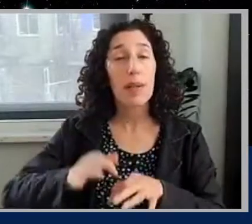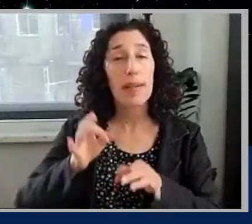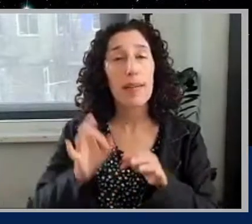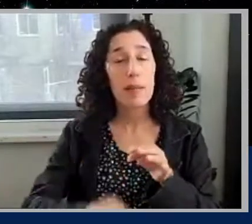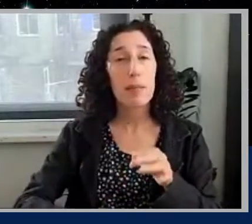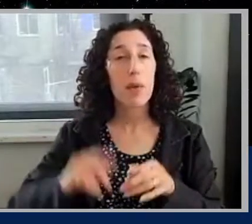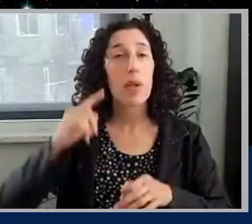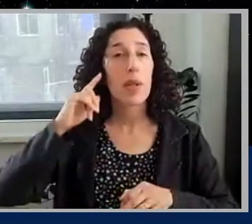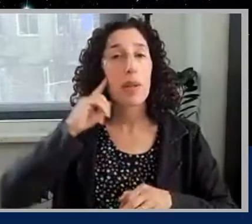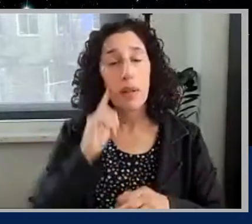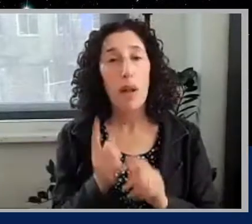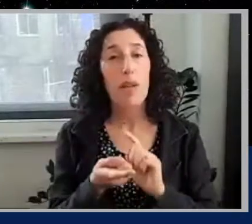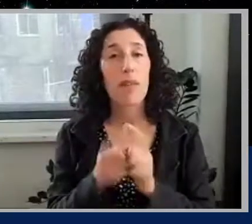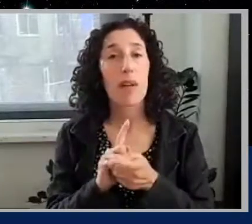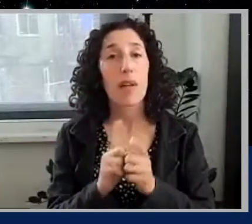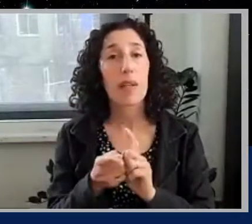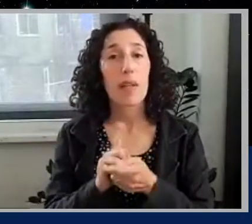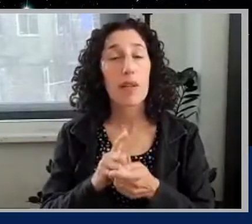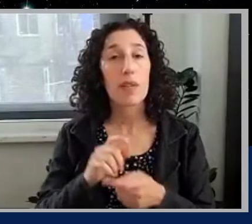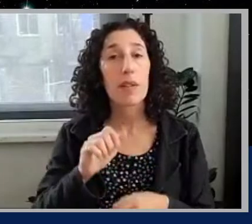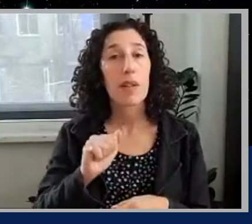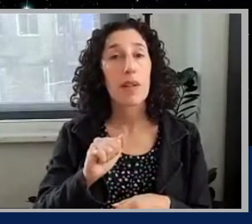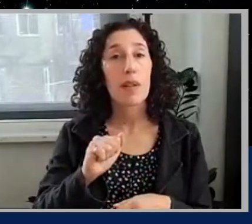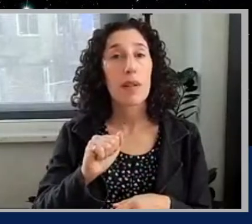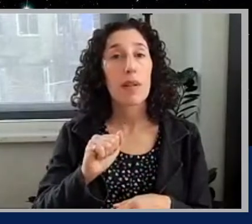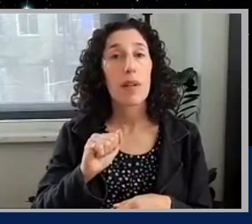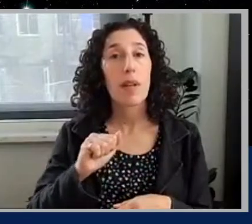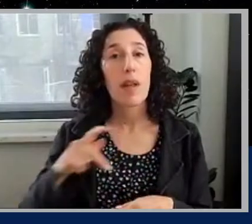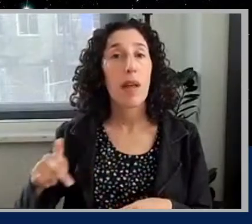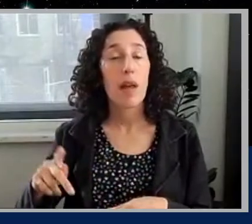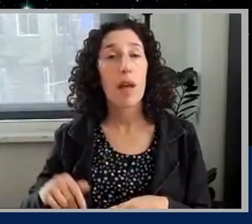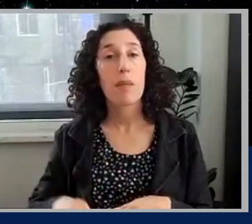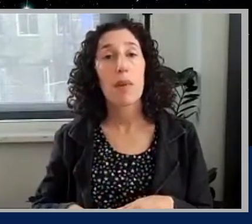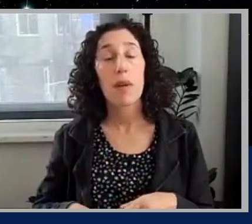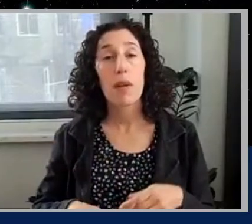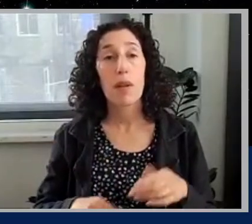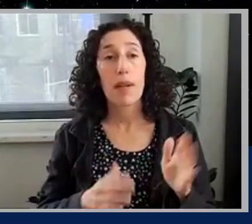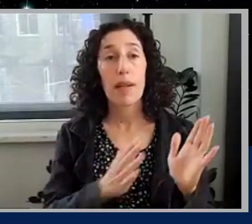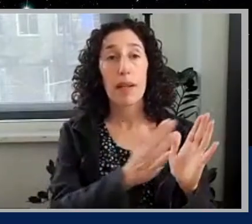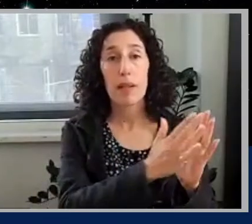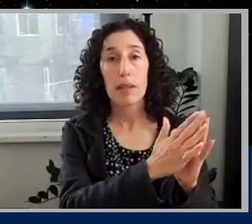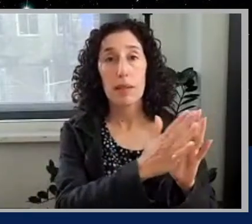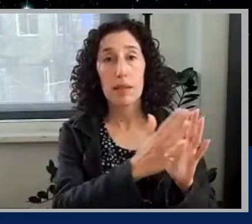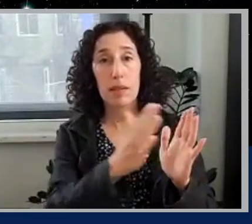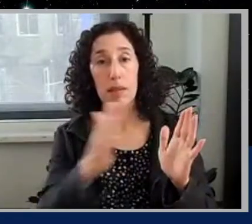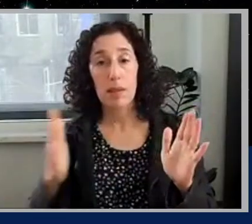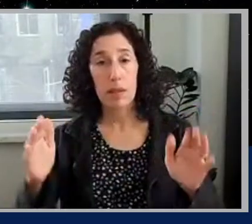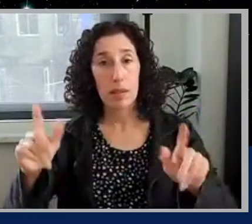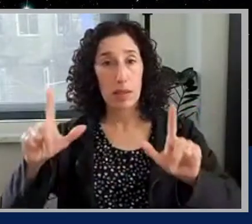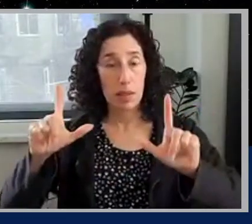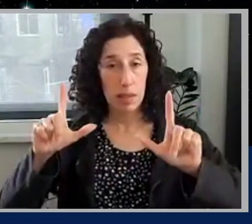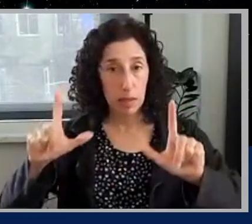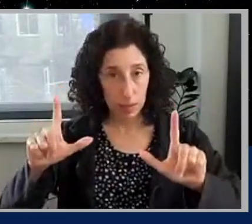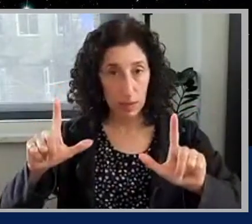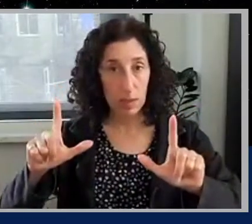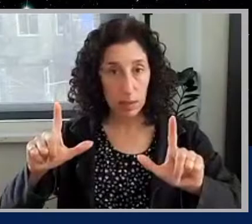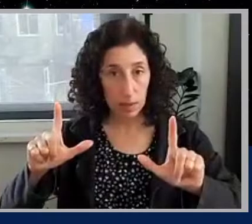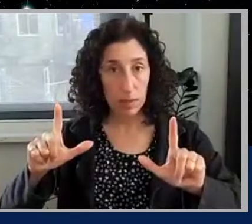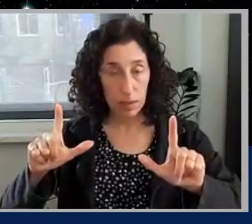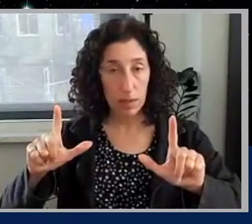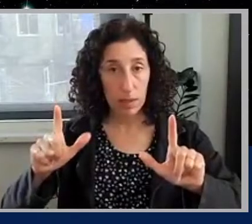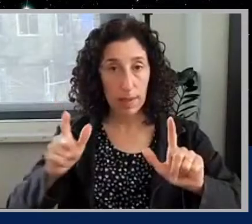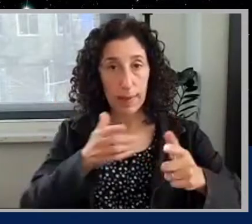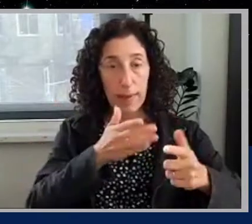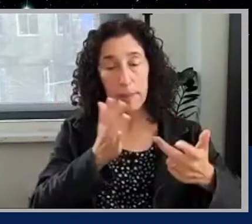a sonification left to right of any image that, any astronomical image that is in the database or that you might